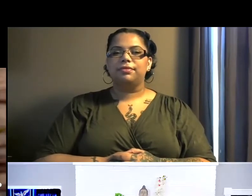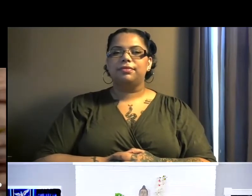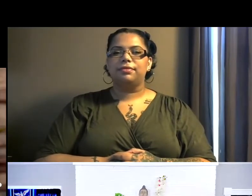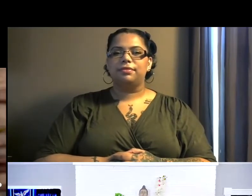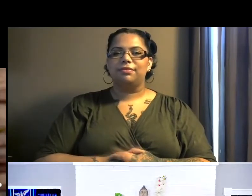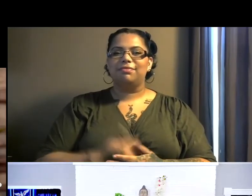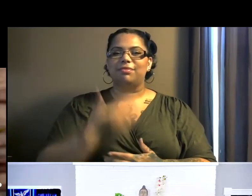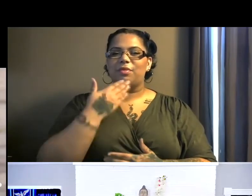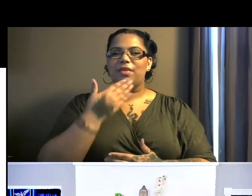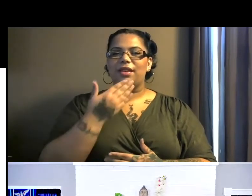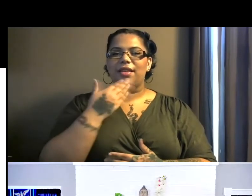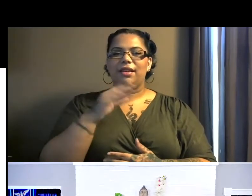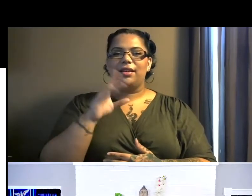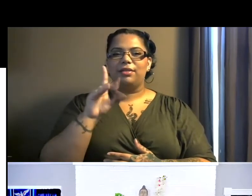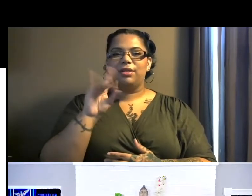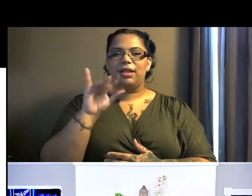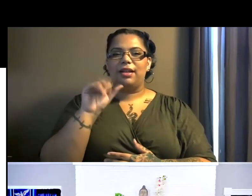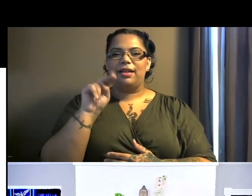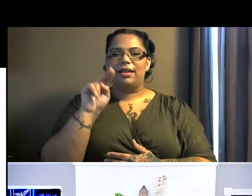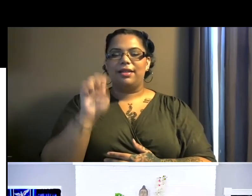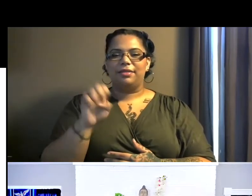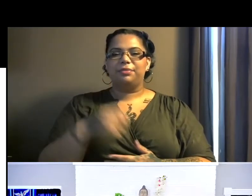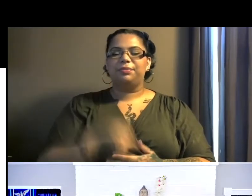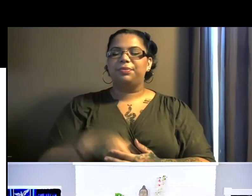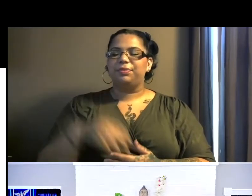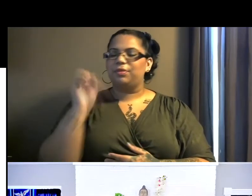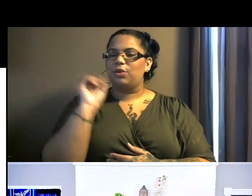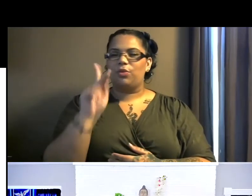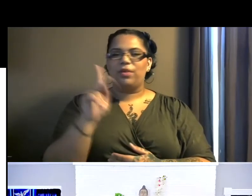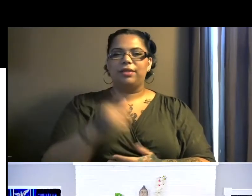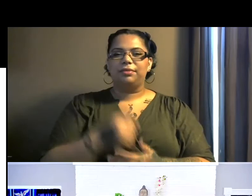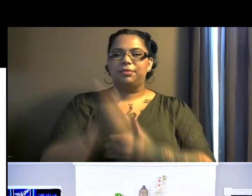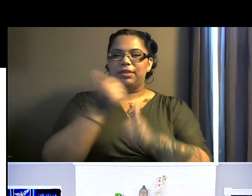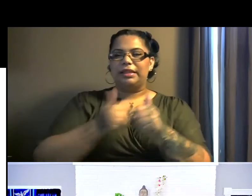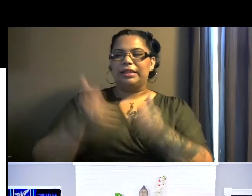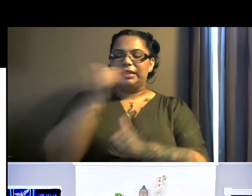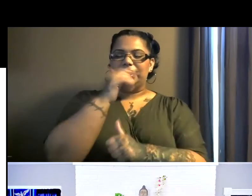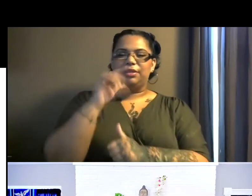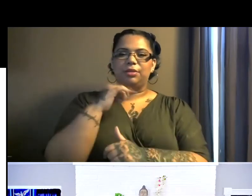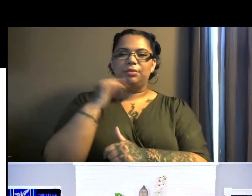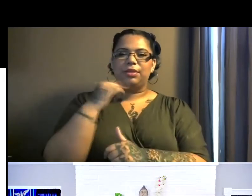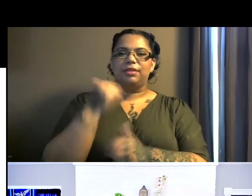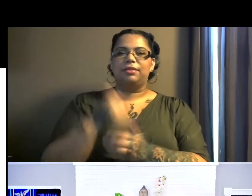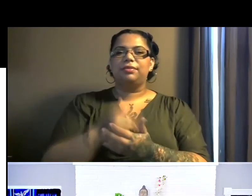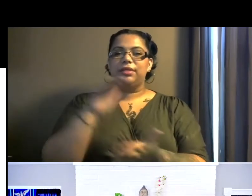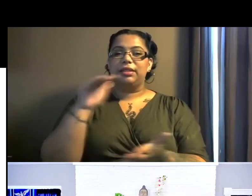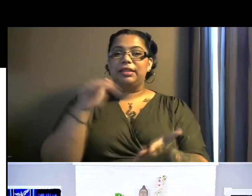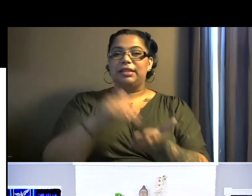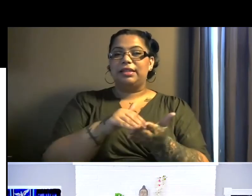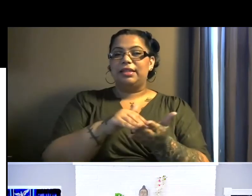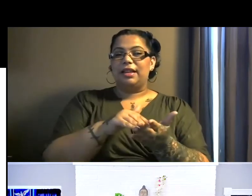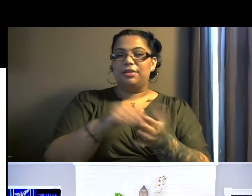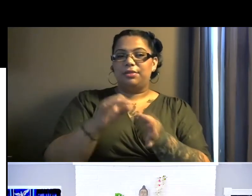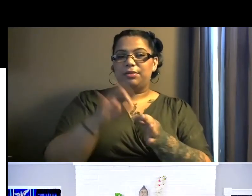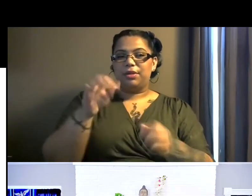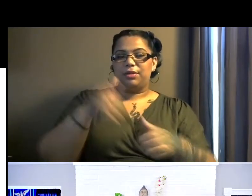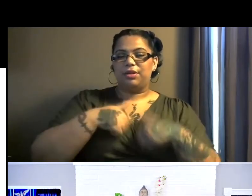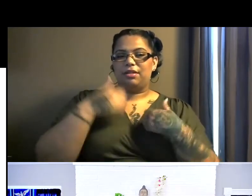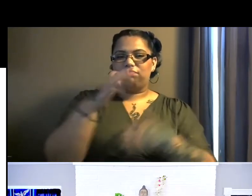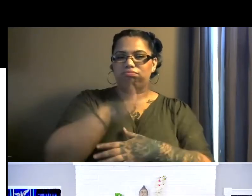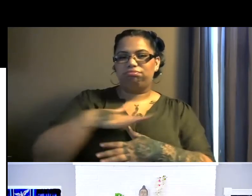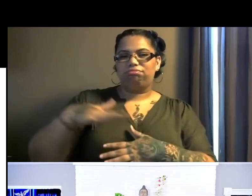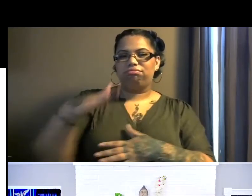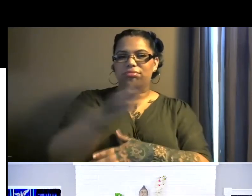Thank you, Dianne. All right. Senior Minister, Center for Spiritual Living,